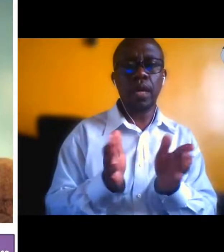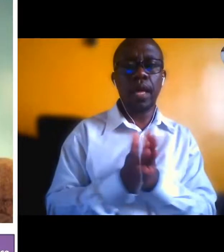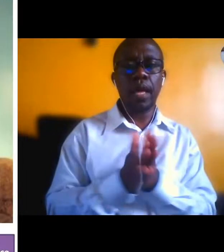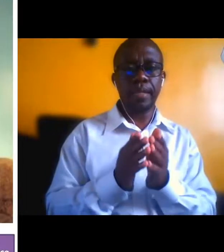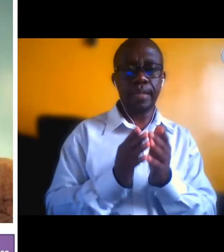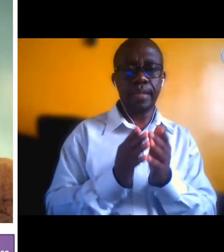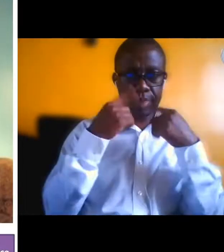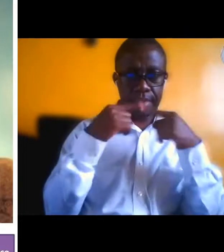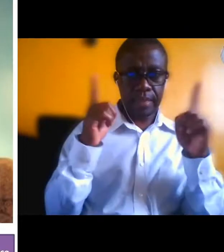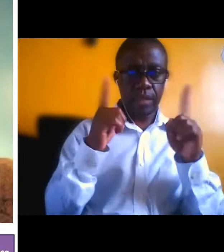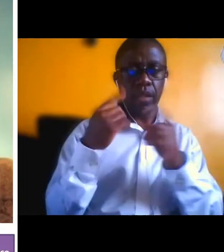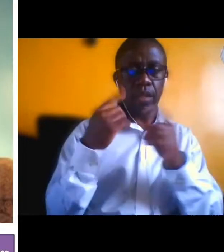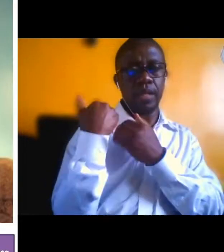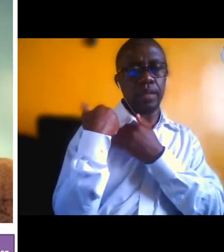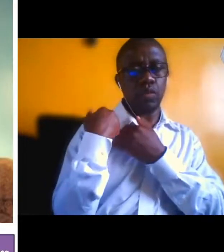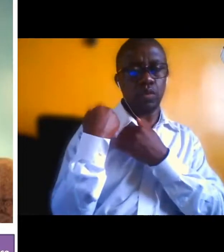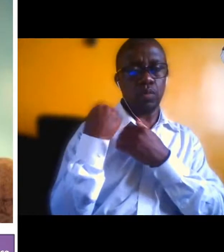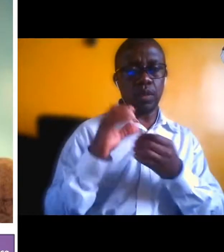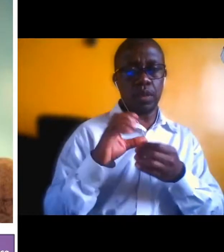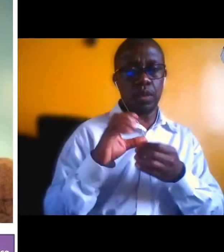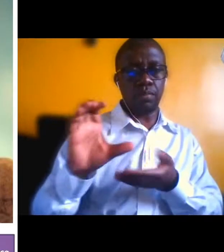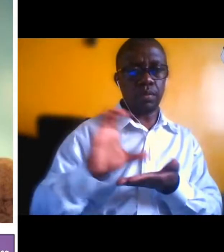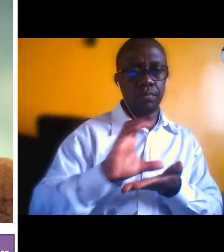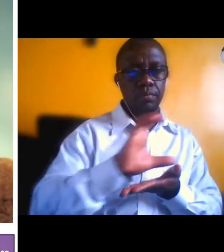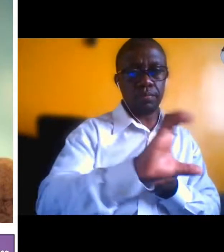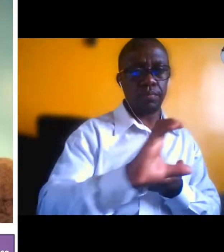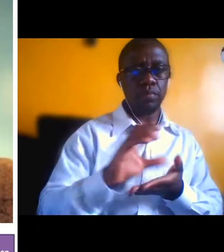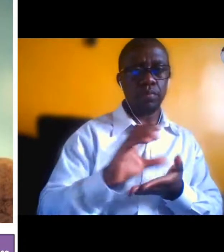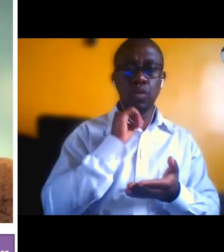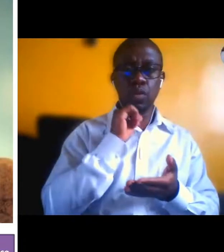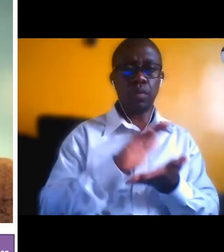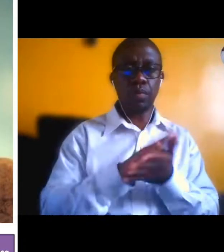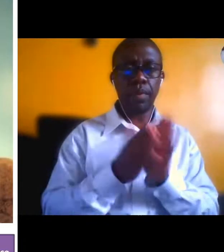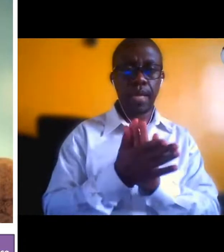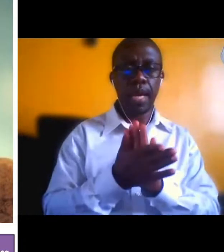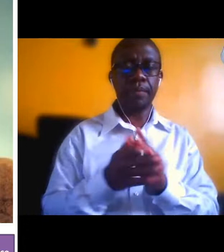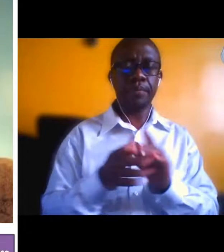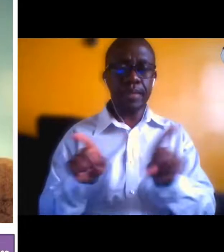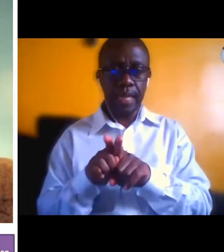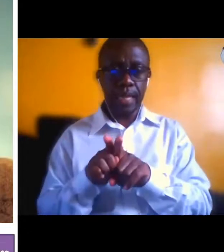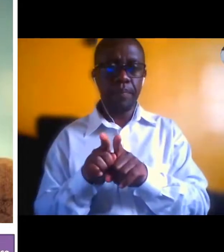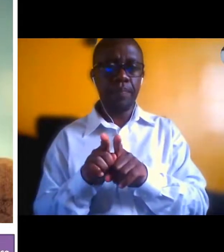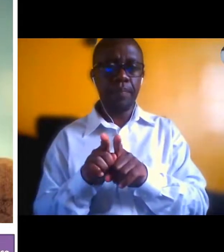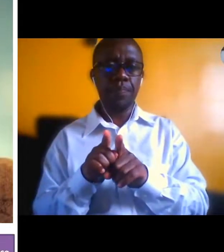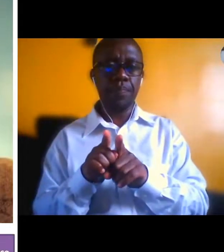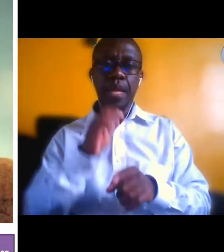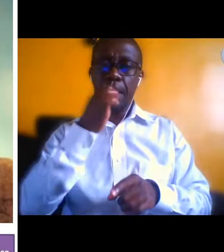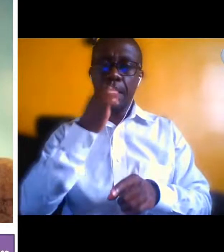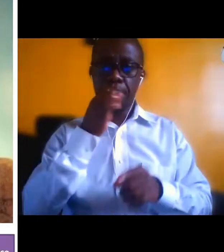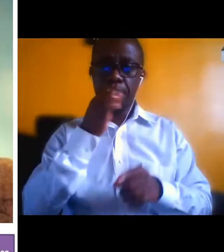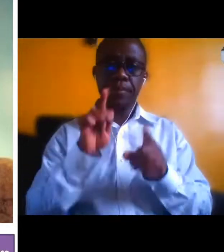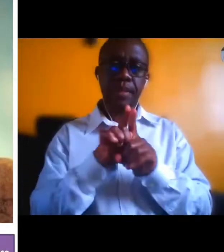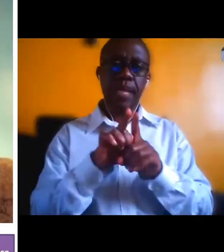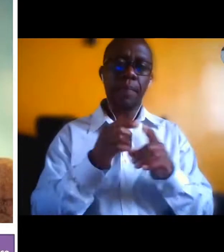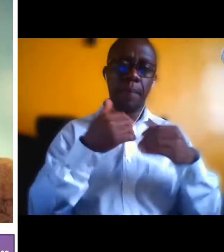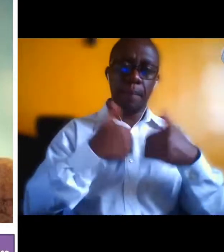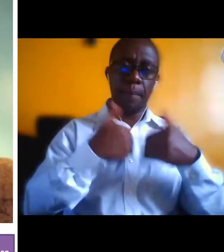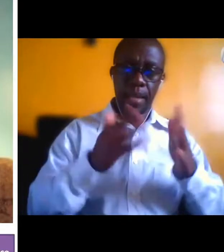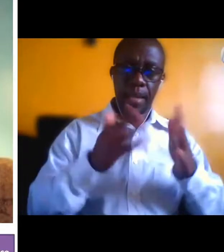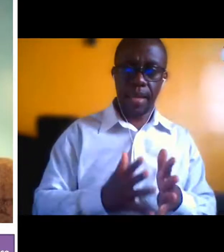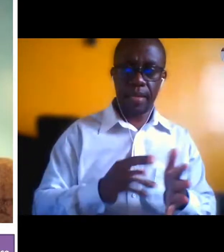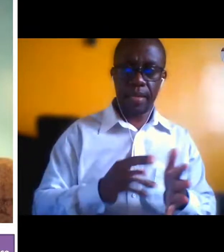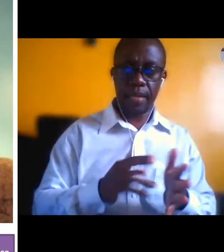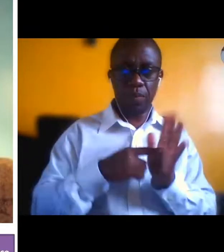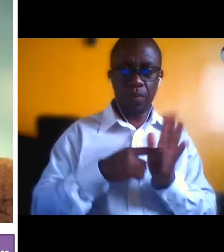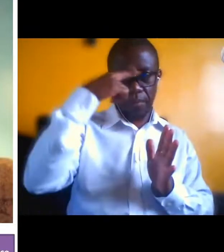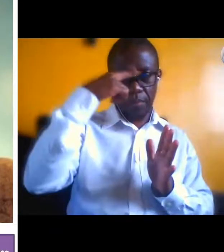segregation of duties, so that some of them don't become a referee and a player at the same time? We have such policies, and it should not be a big policy. We